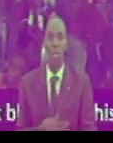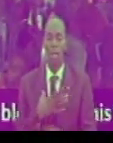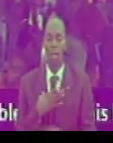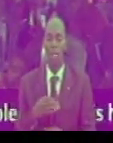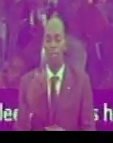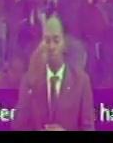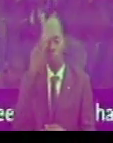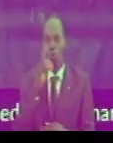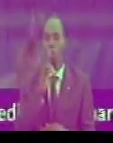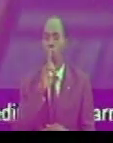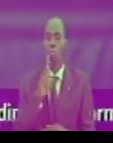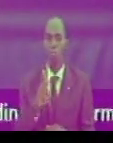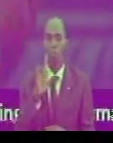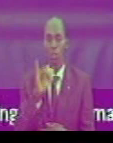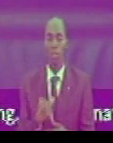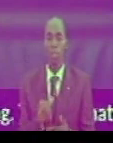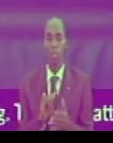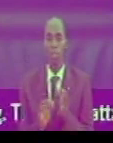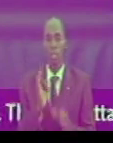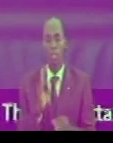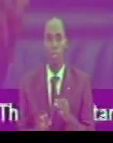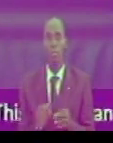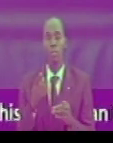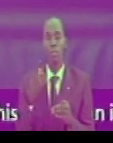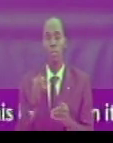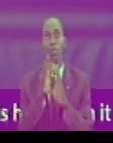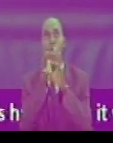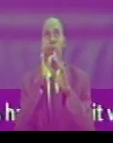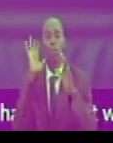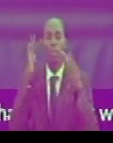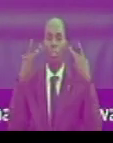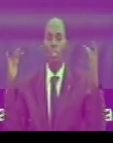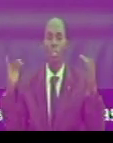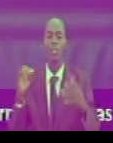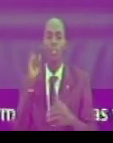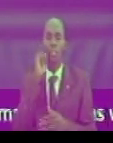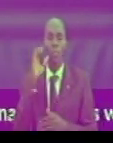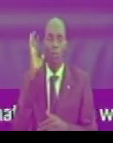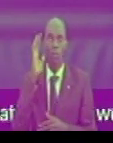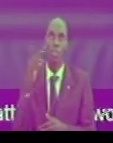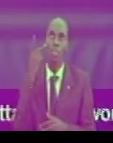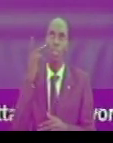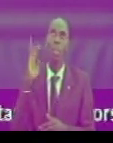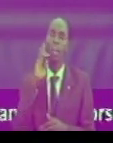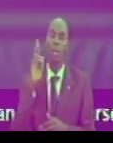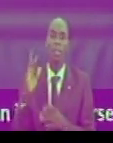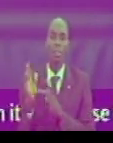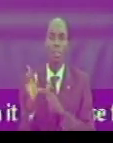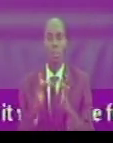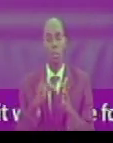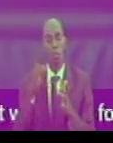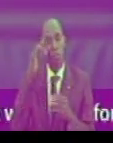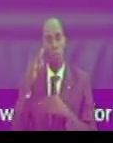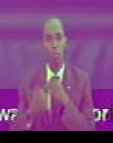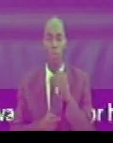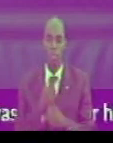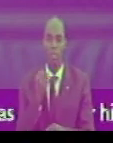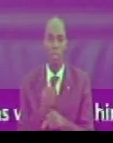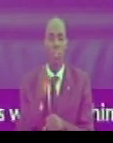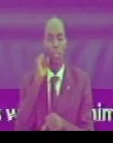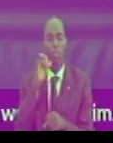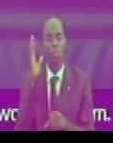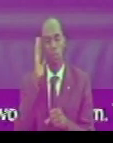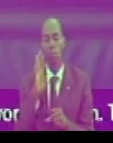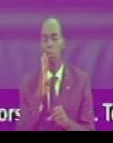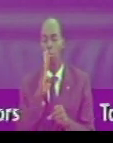Hallelujah. I mean, for so many years, I'll be praying, God, please forgive me. But I keep feeling that guilt. Before I go to bed, I'll be scared. What if I